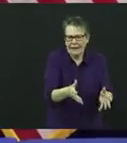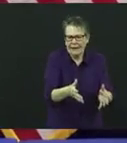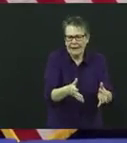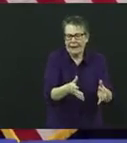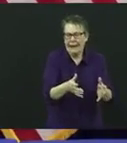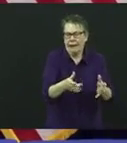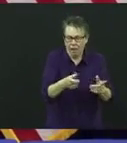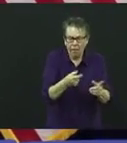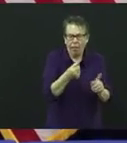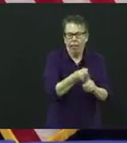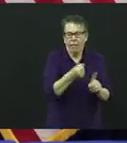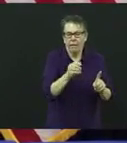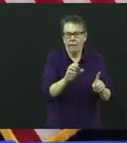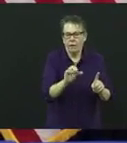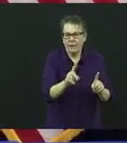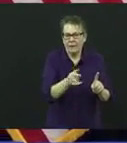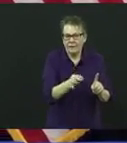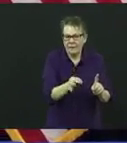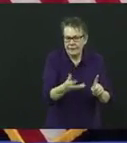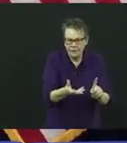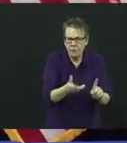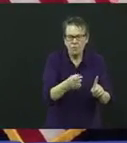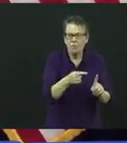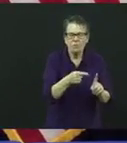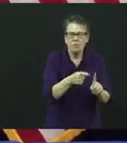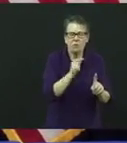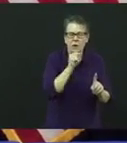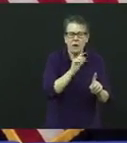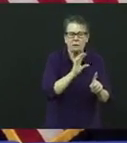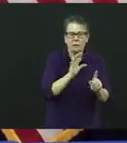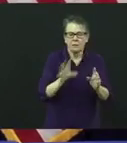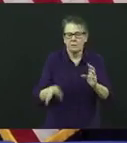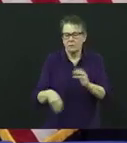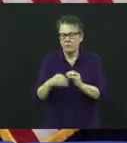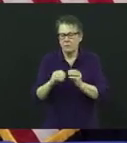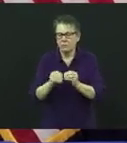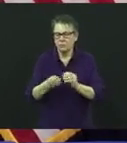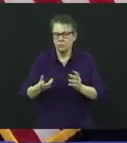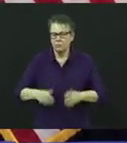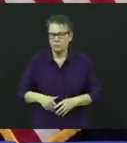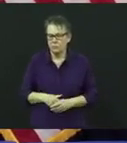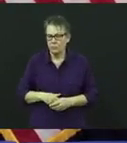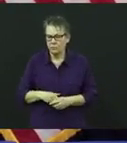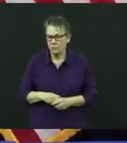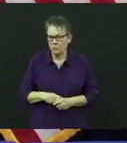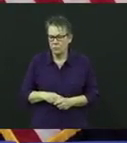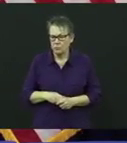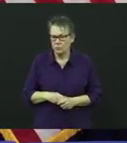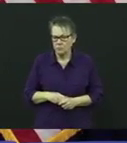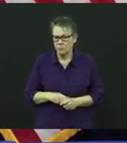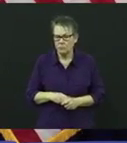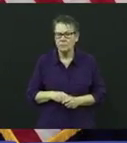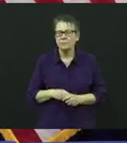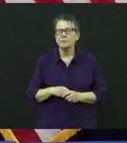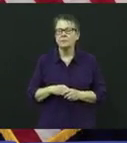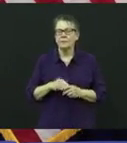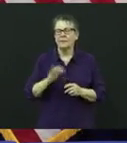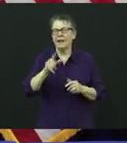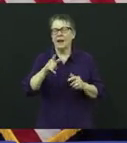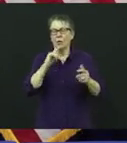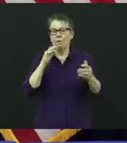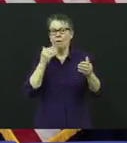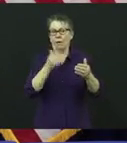in Trenton is another example of something we're talking about potentially for homeless, for low symptomatic. Secondly,